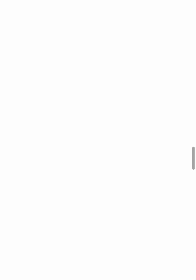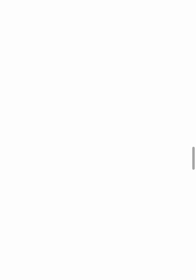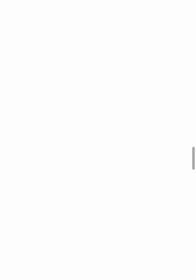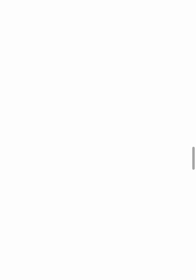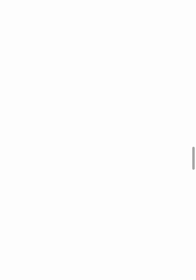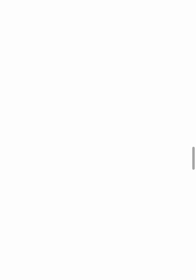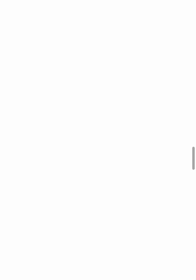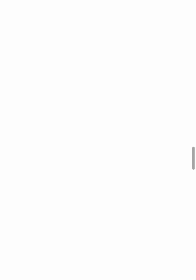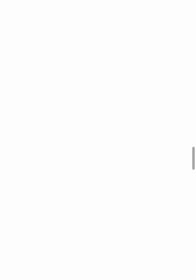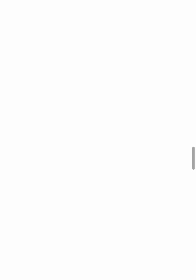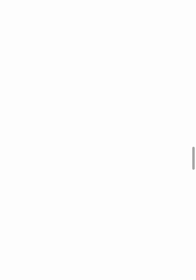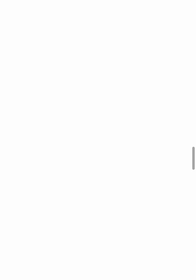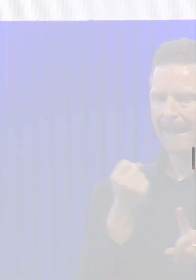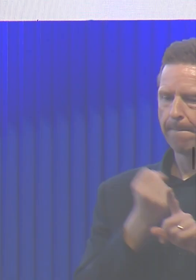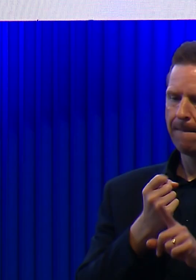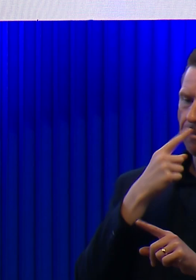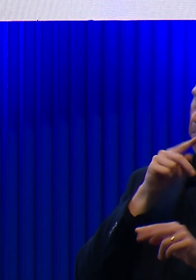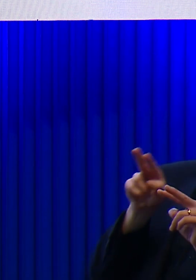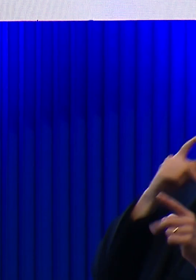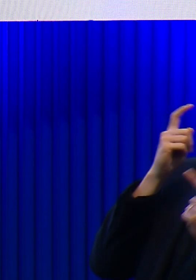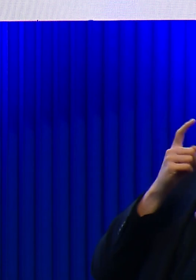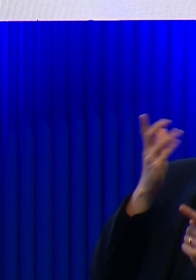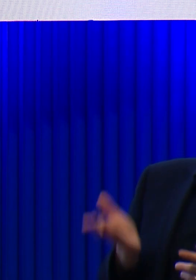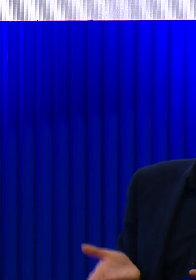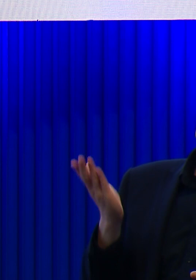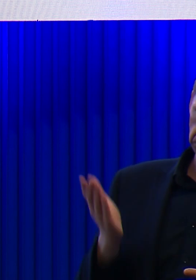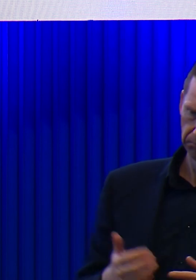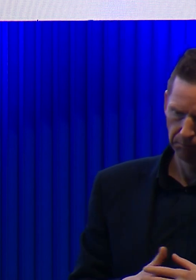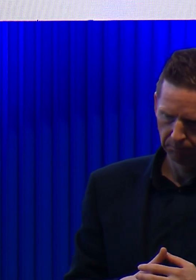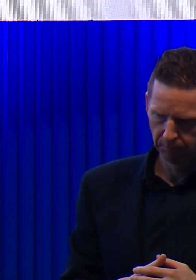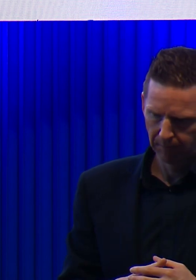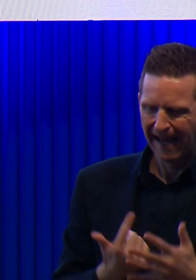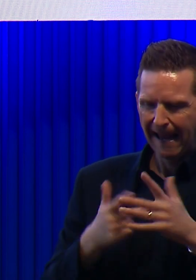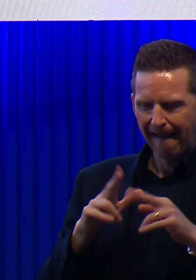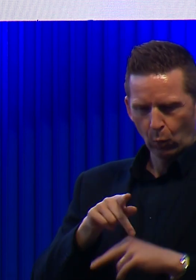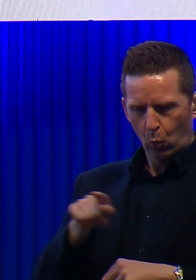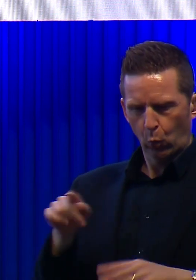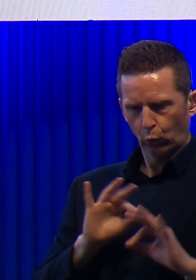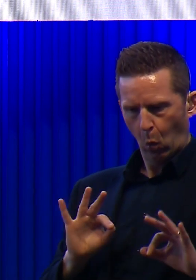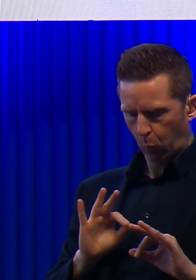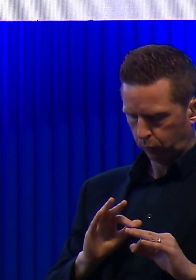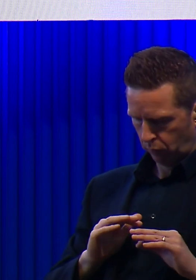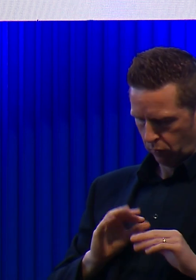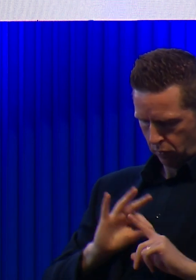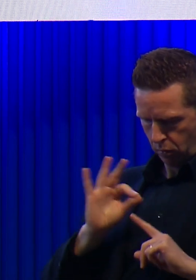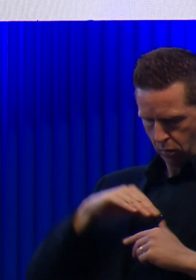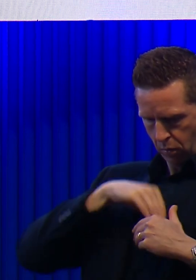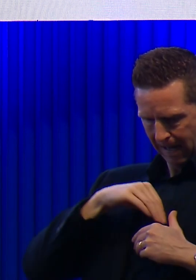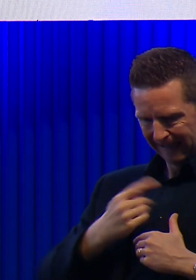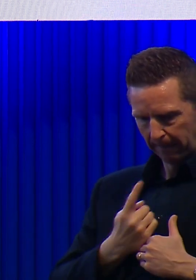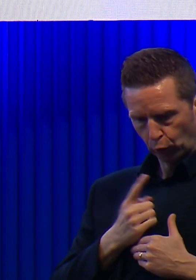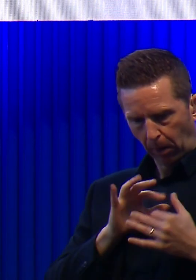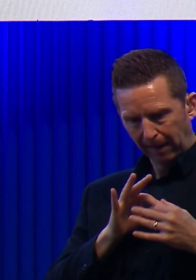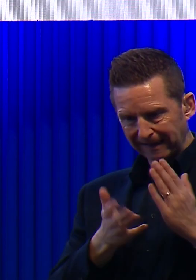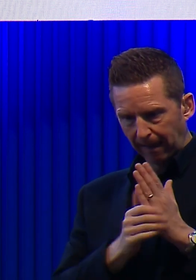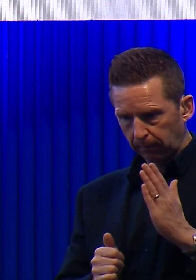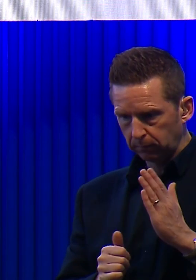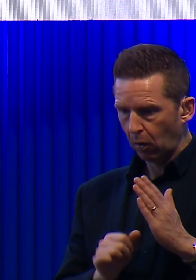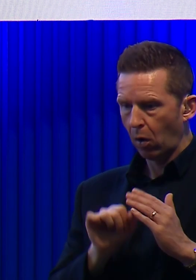If the organization is over here, and you are all the way here, you might have the space. With the